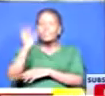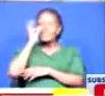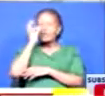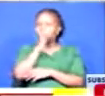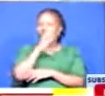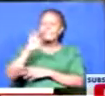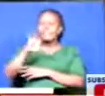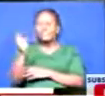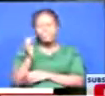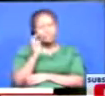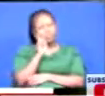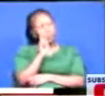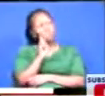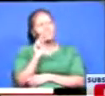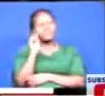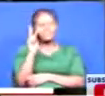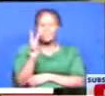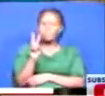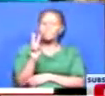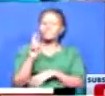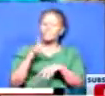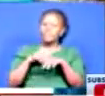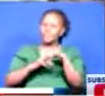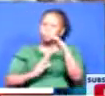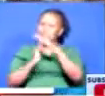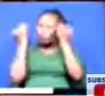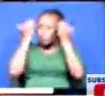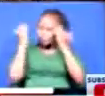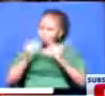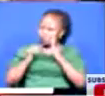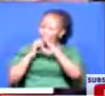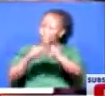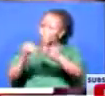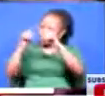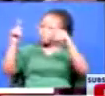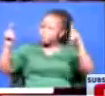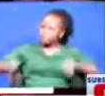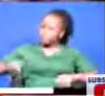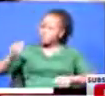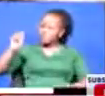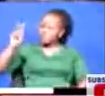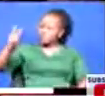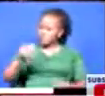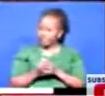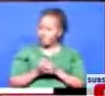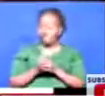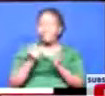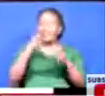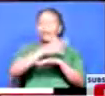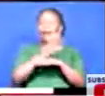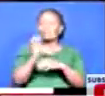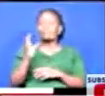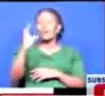following proceedings of the Supreme Court, is projected on the huge TV screen. Moments after Chief Justice